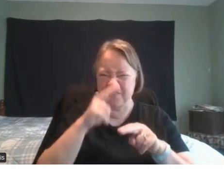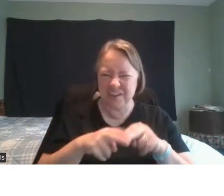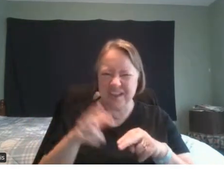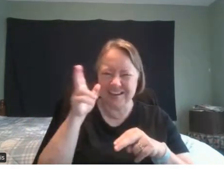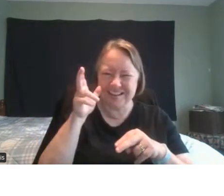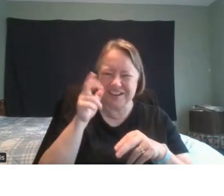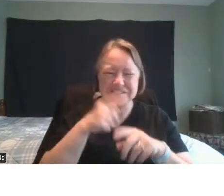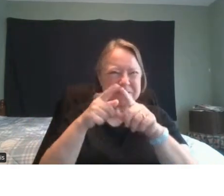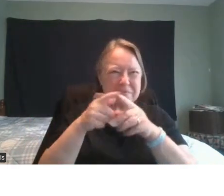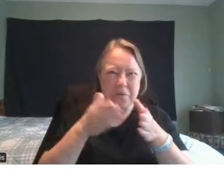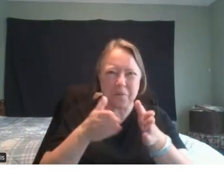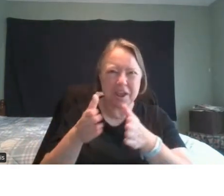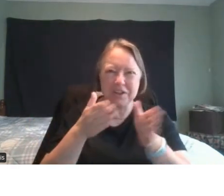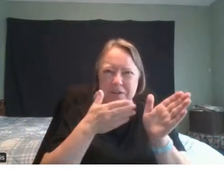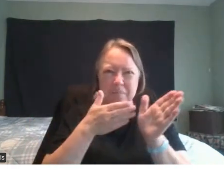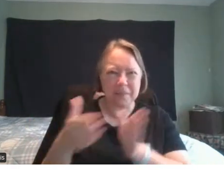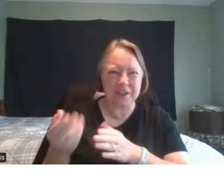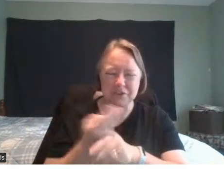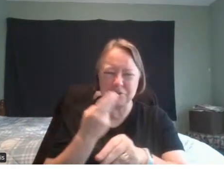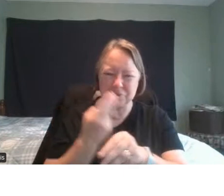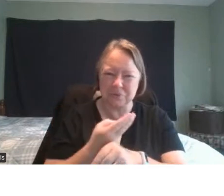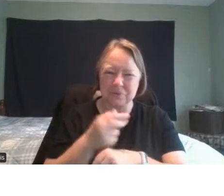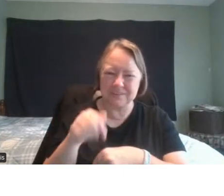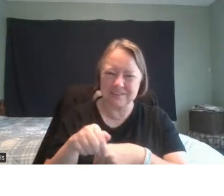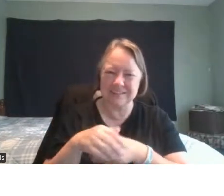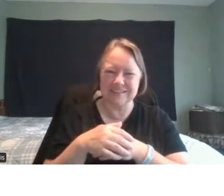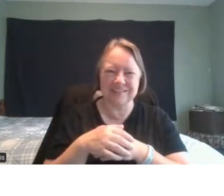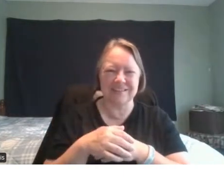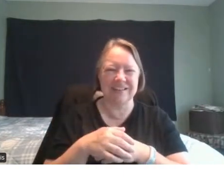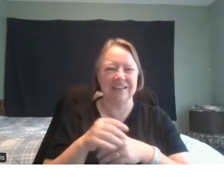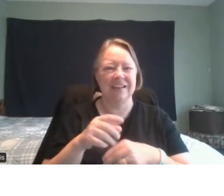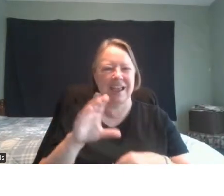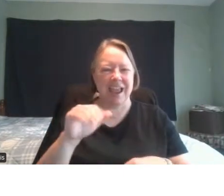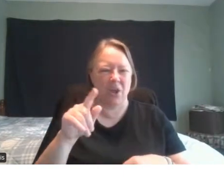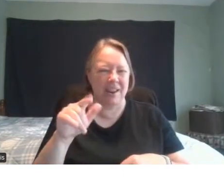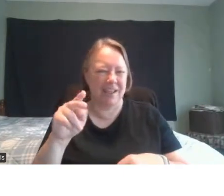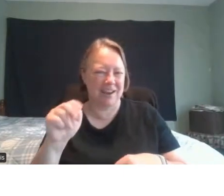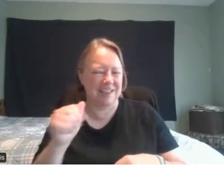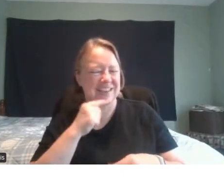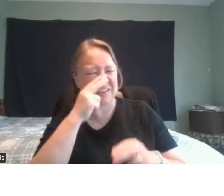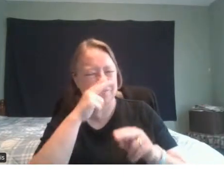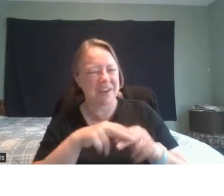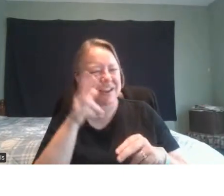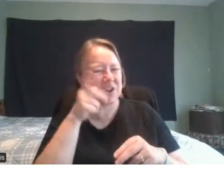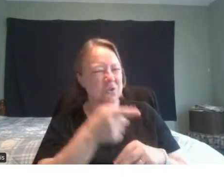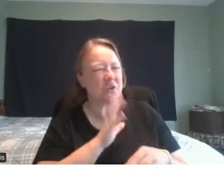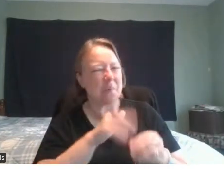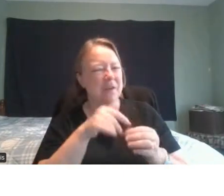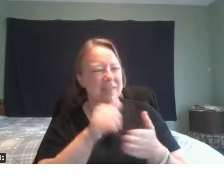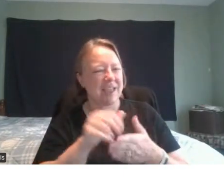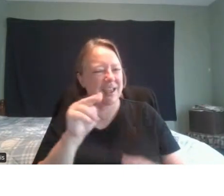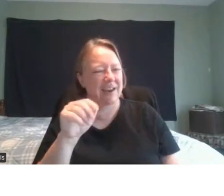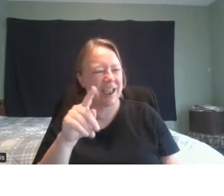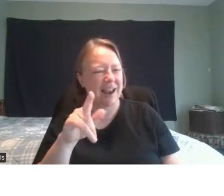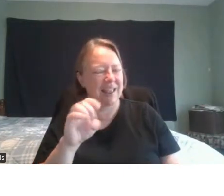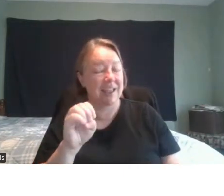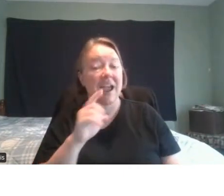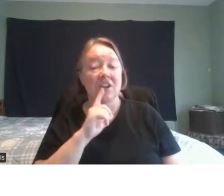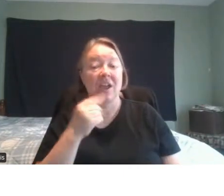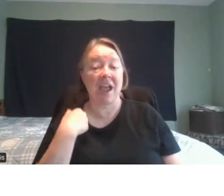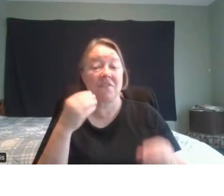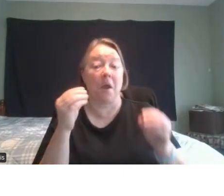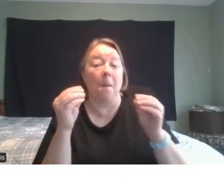ways you're planning to use it. And it's really fun to hear you talking about it, Natalie. I actually have